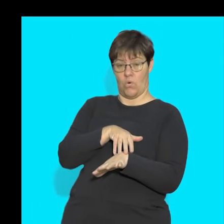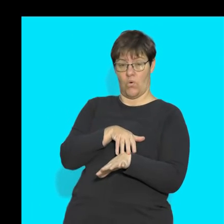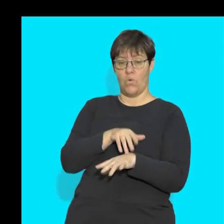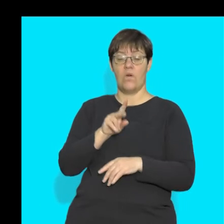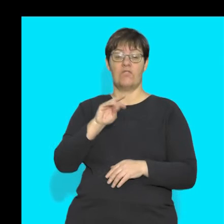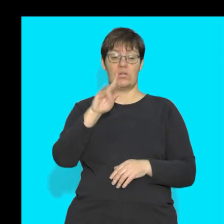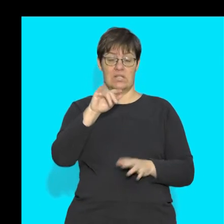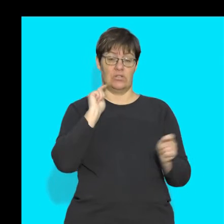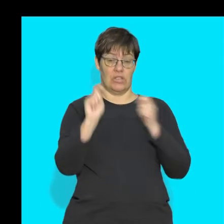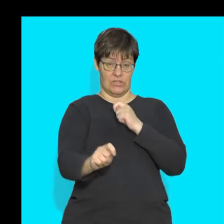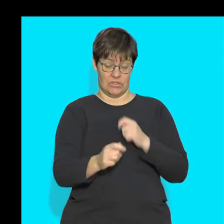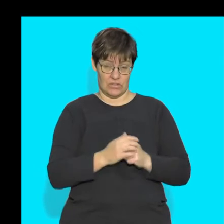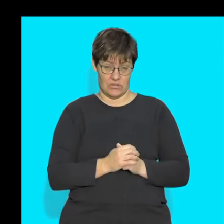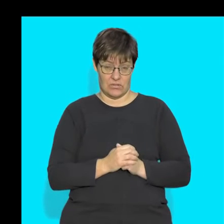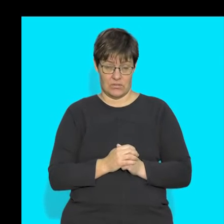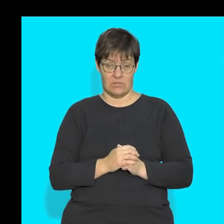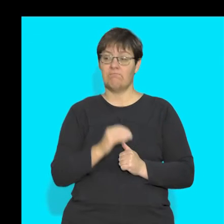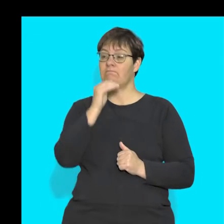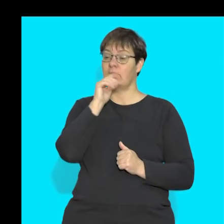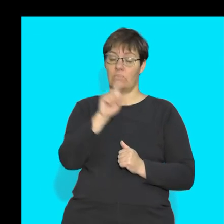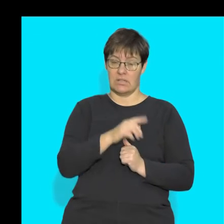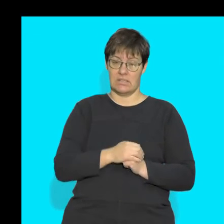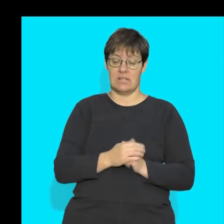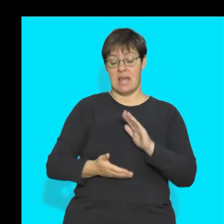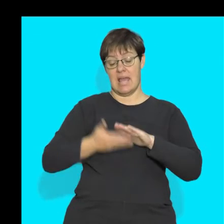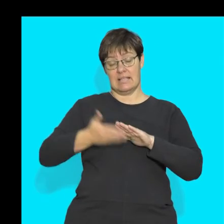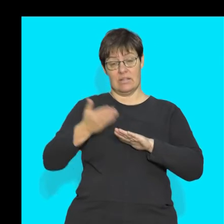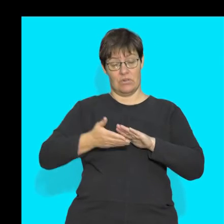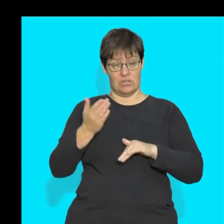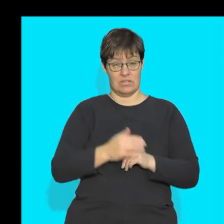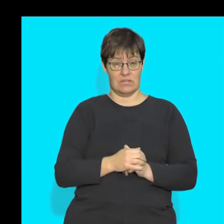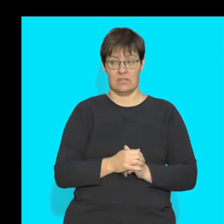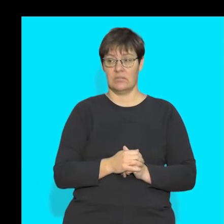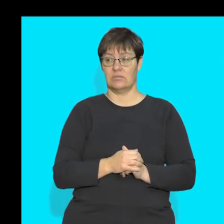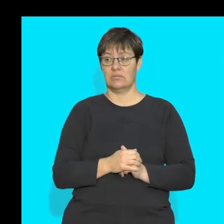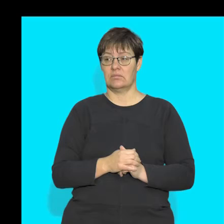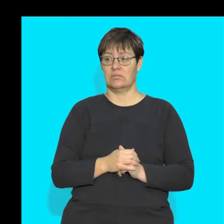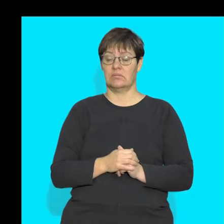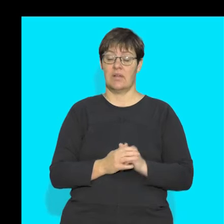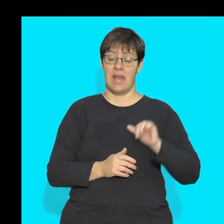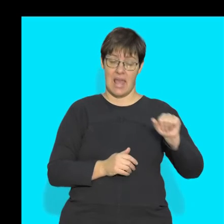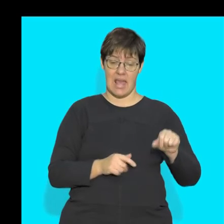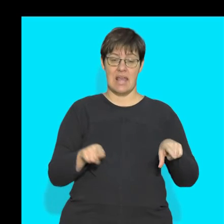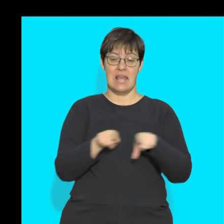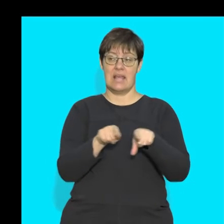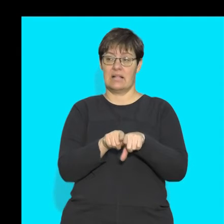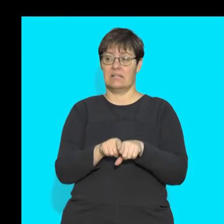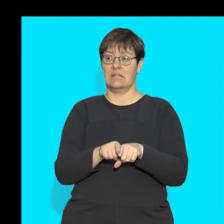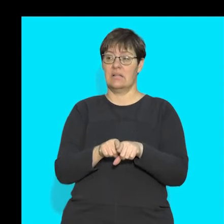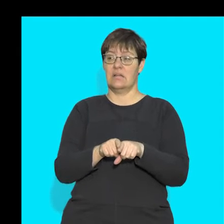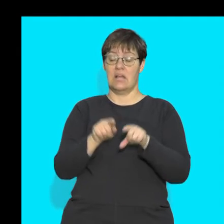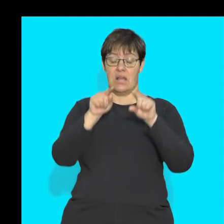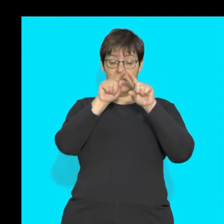velocity changes. That means acceleration is change in